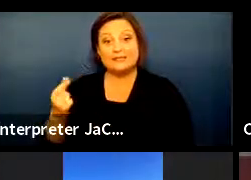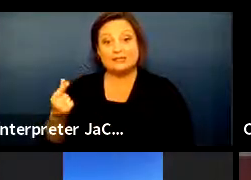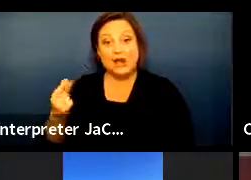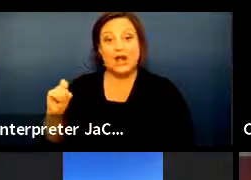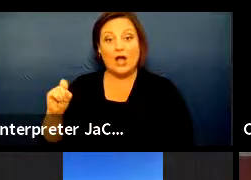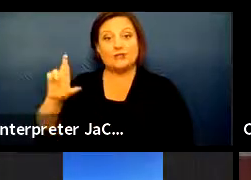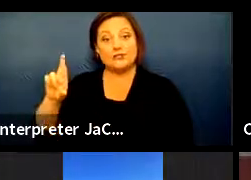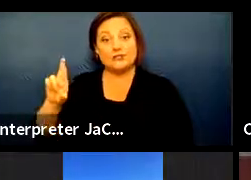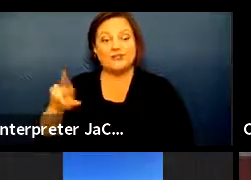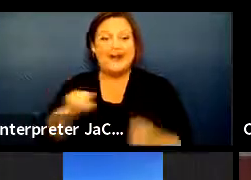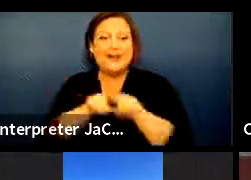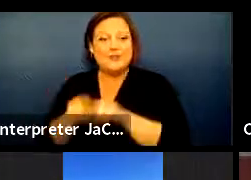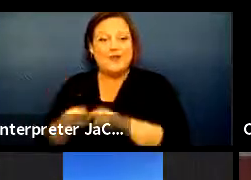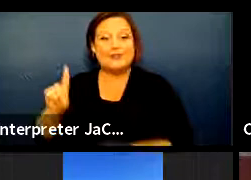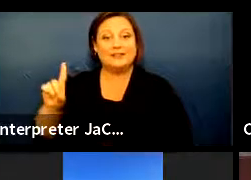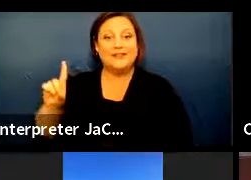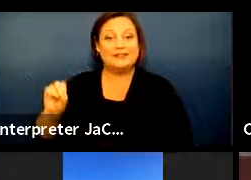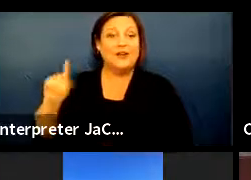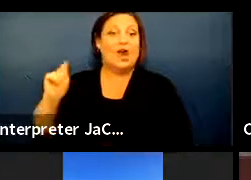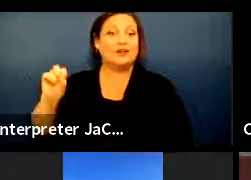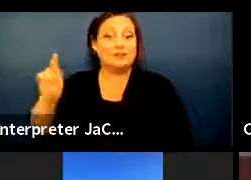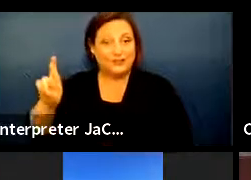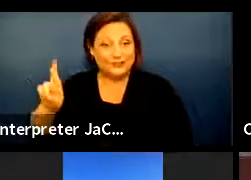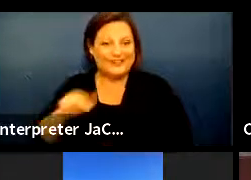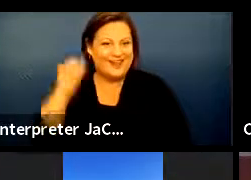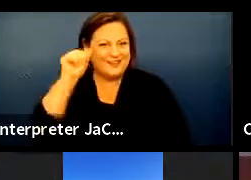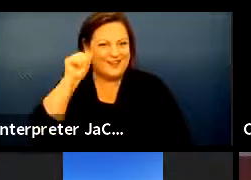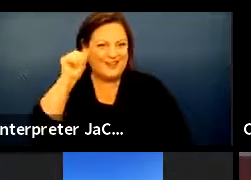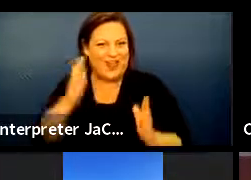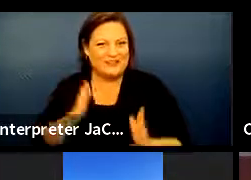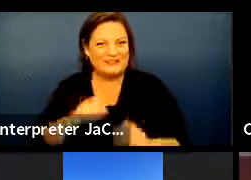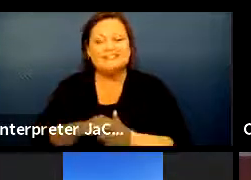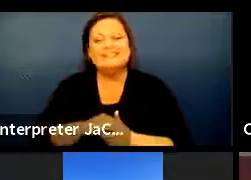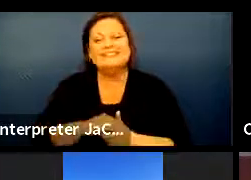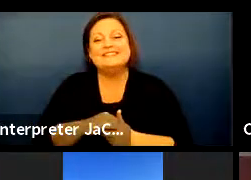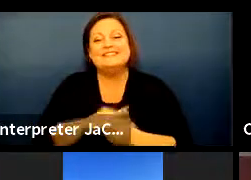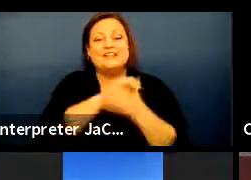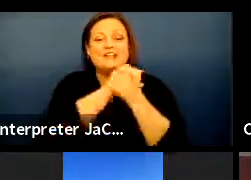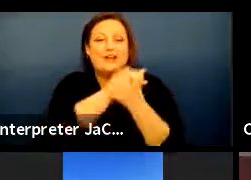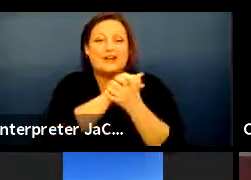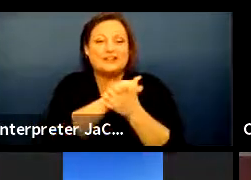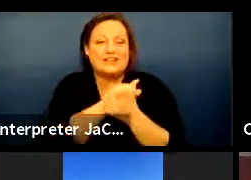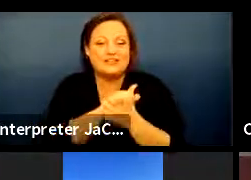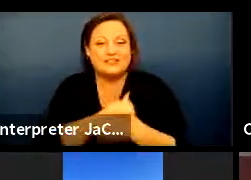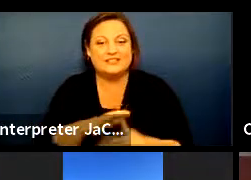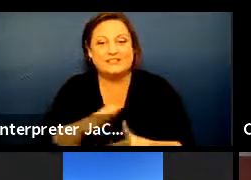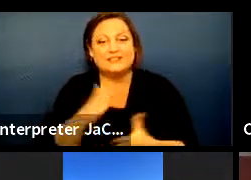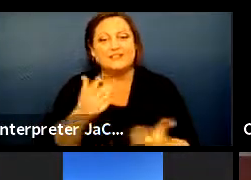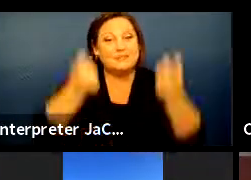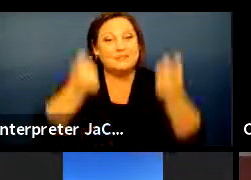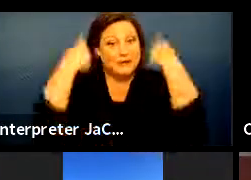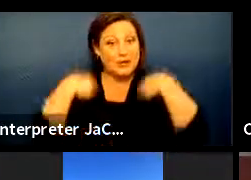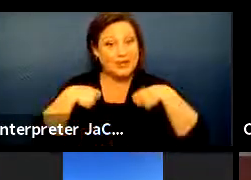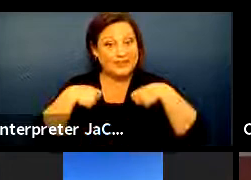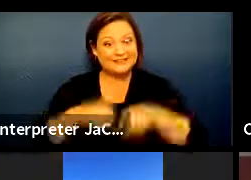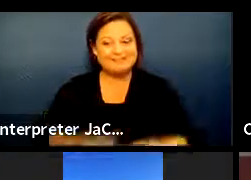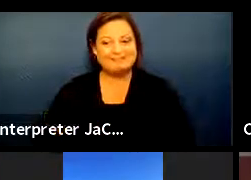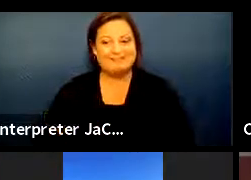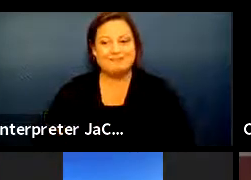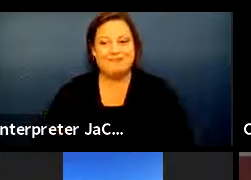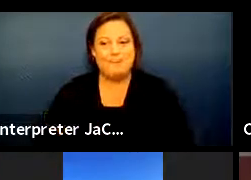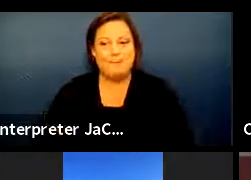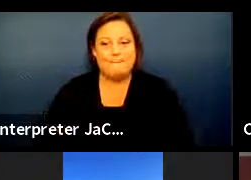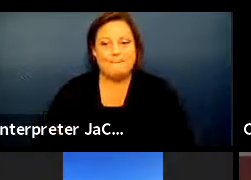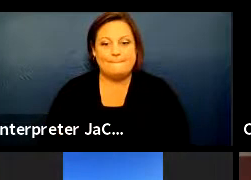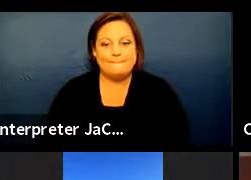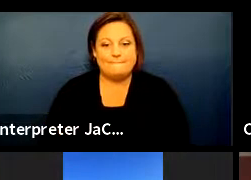a Doctor of Audiology. Congratulations, Dr. Hartson. You may be hooded.